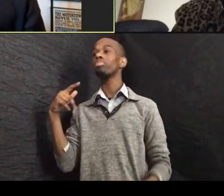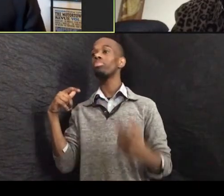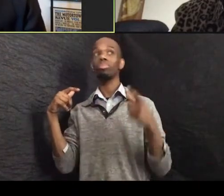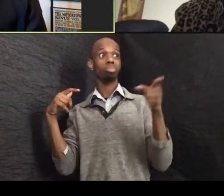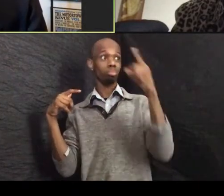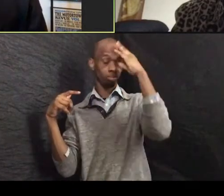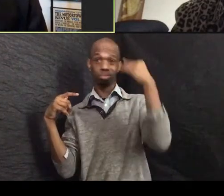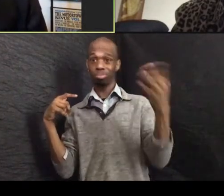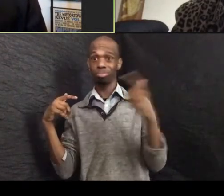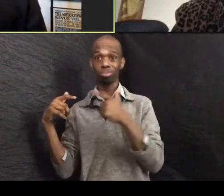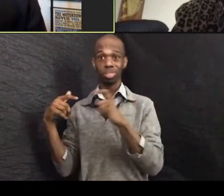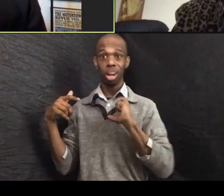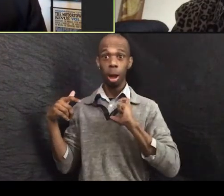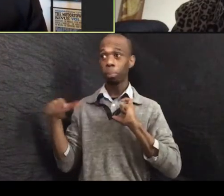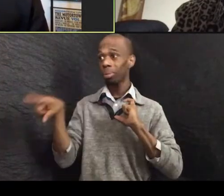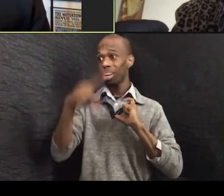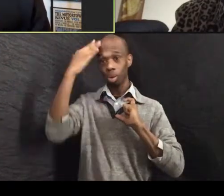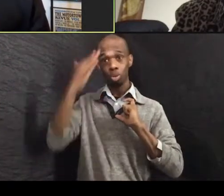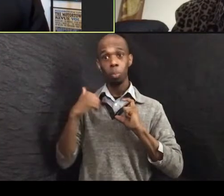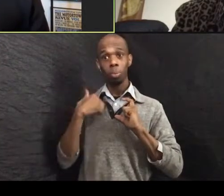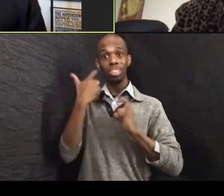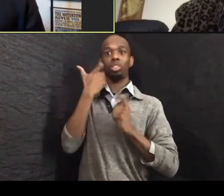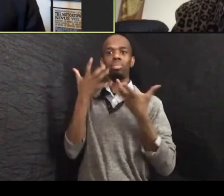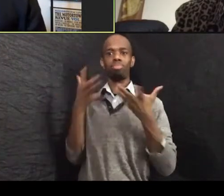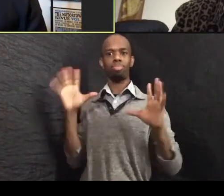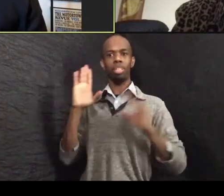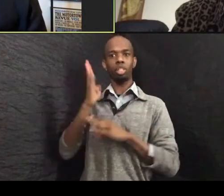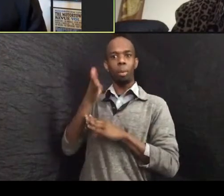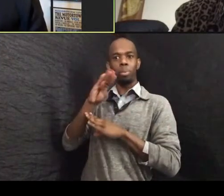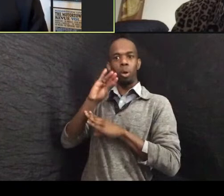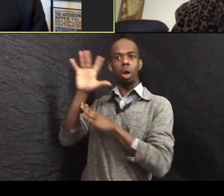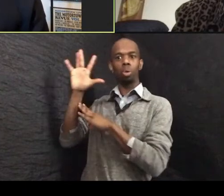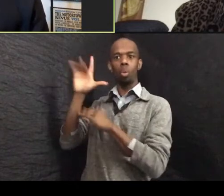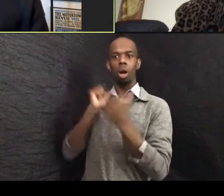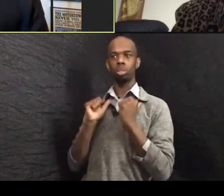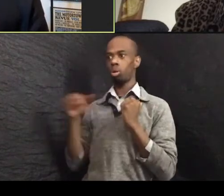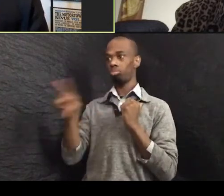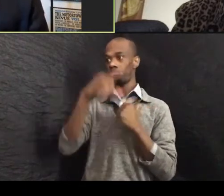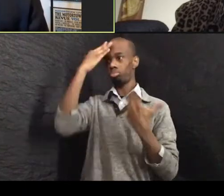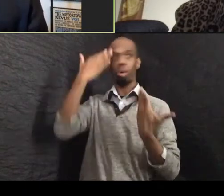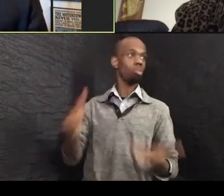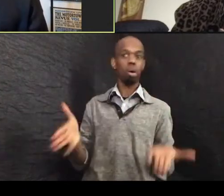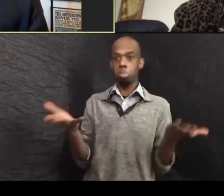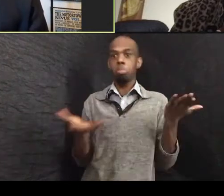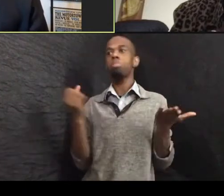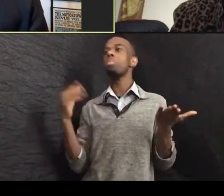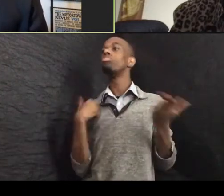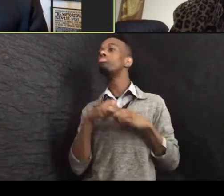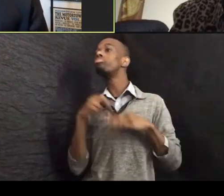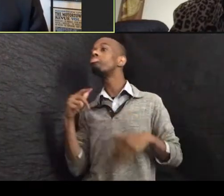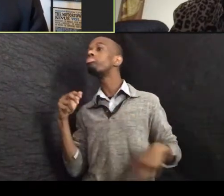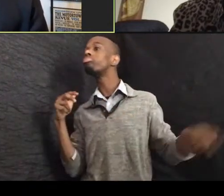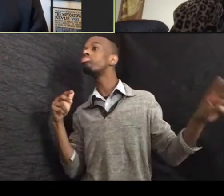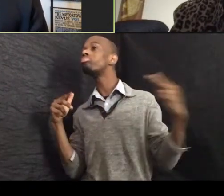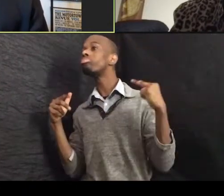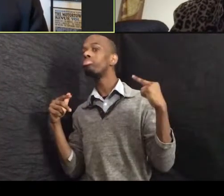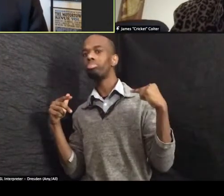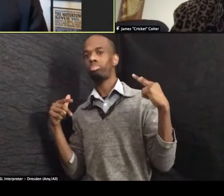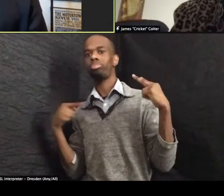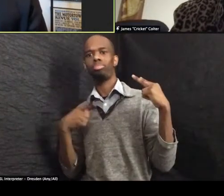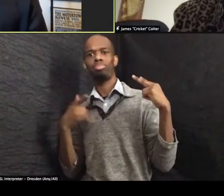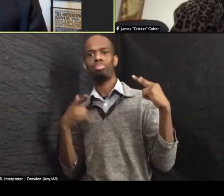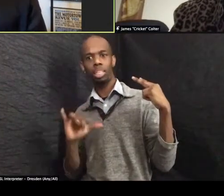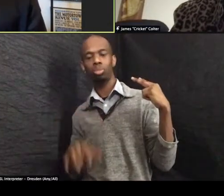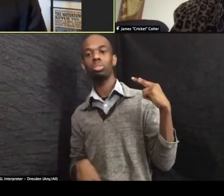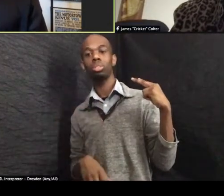So slowly but surely, through educating and, you know, and again, understanding that ignorance isn't a sin so